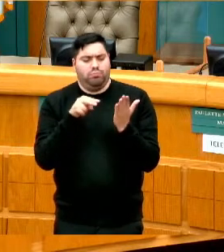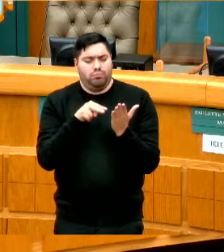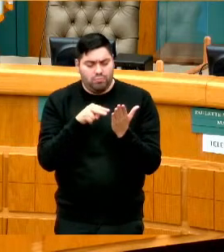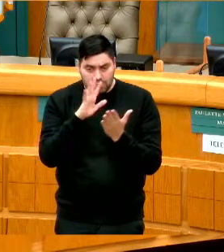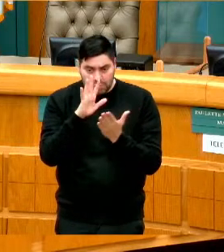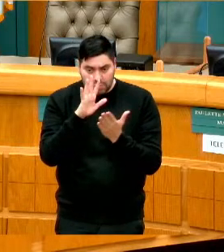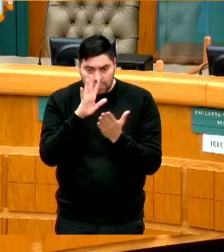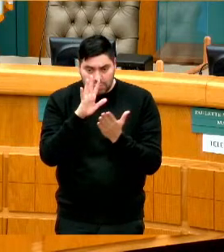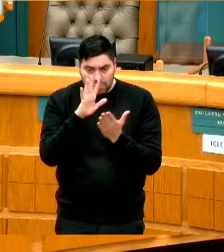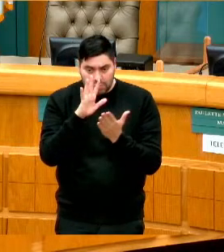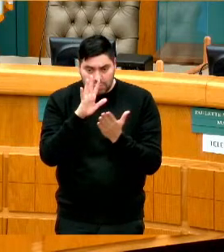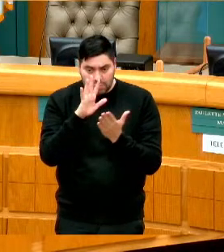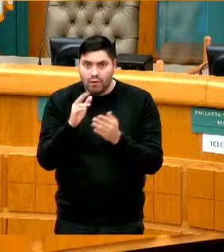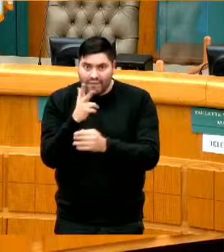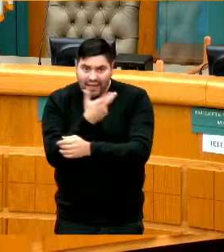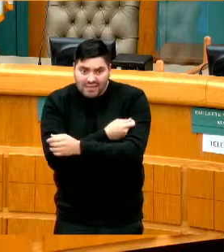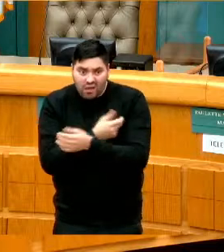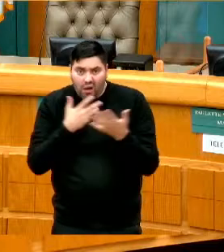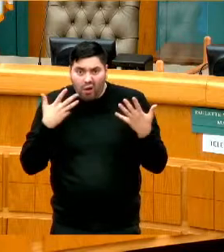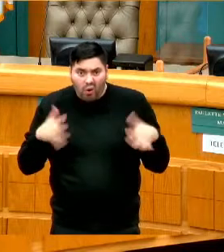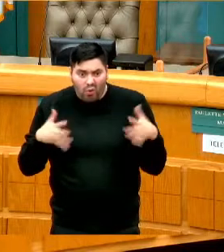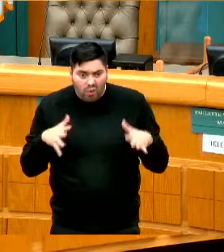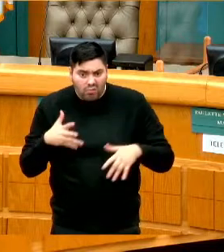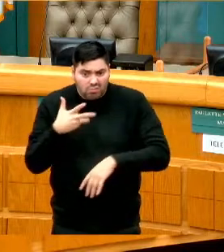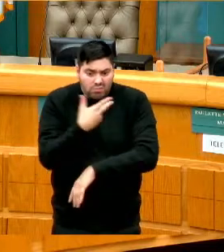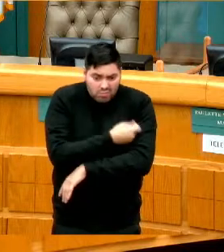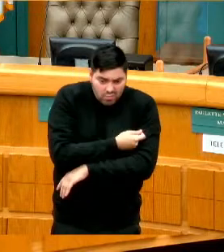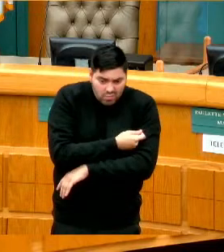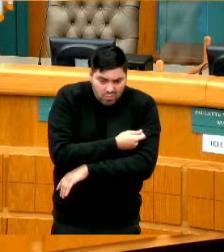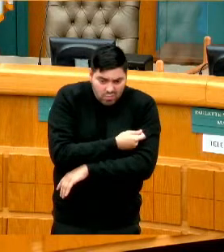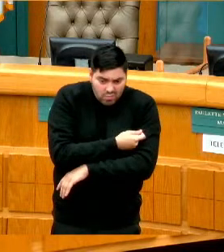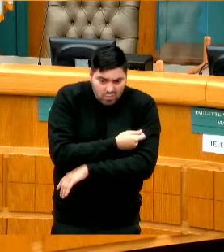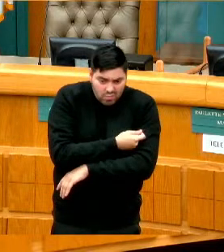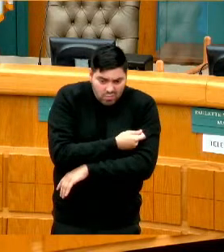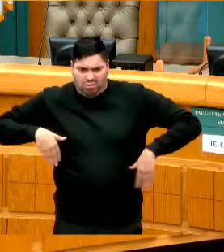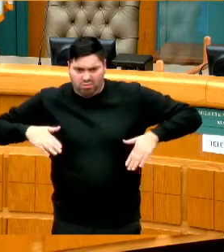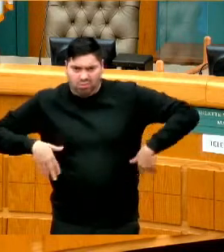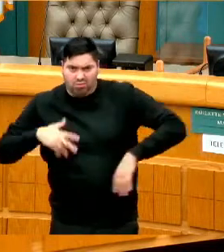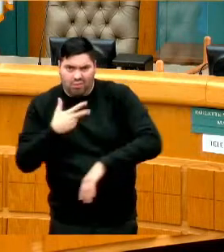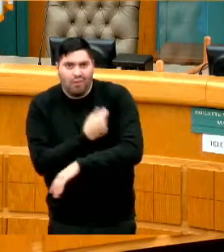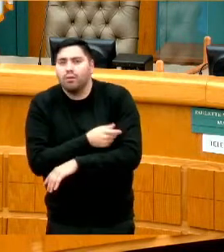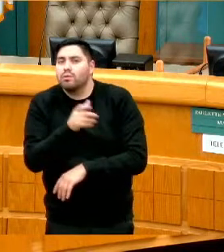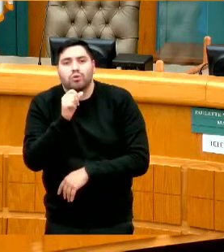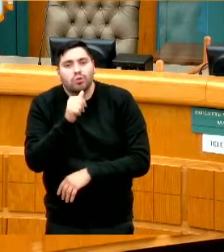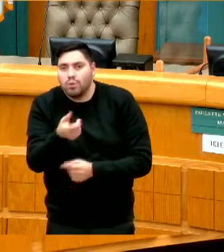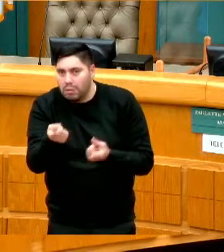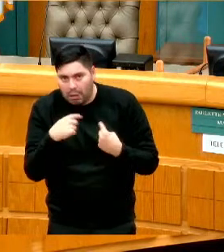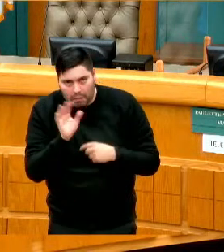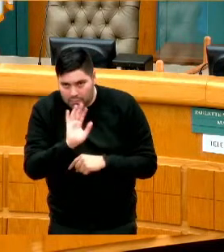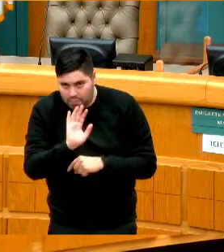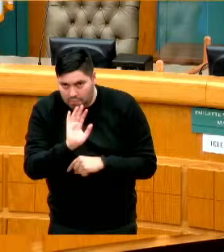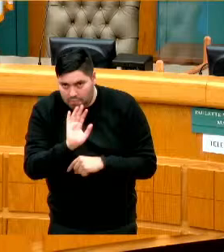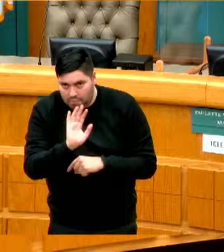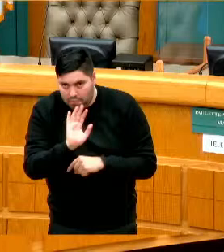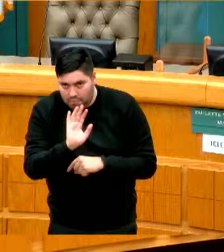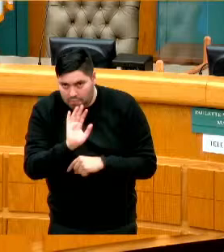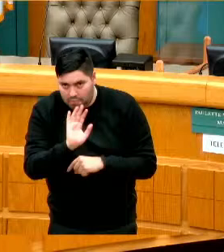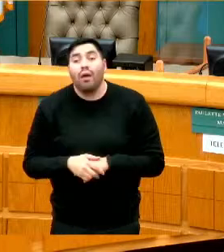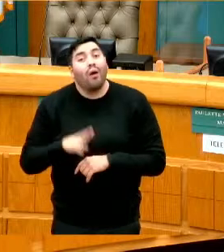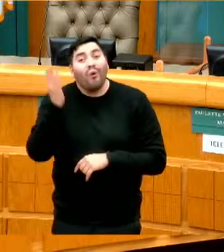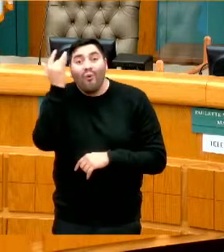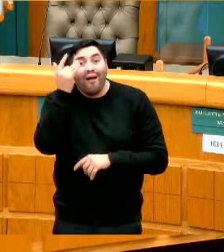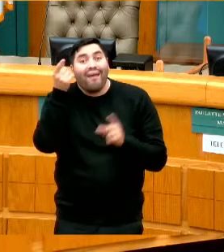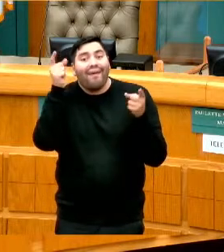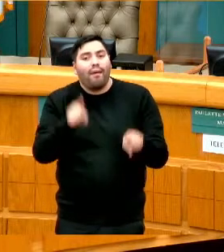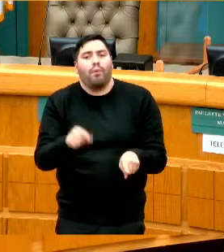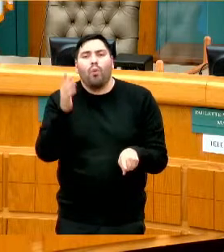vaccine and you've already taken it or you aren't due yet, please don't come in. This happens